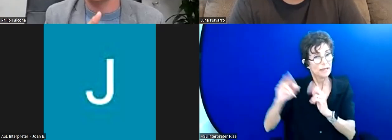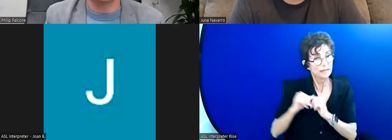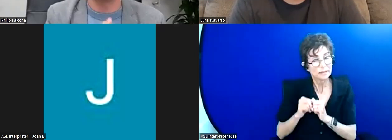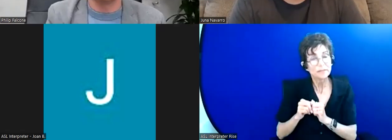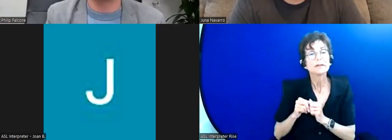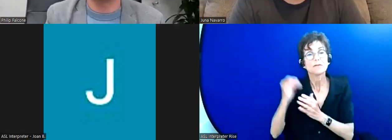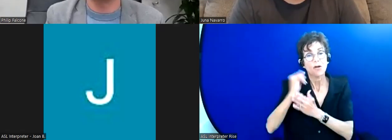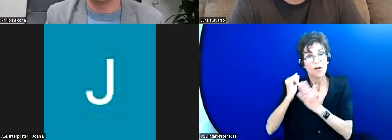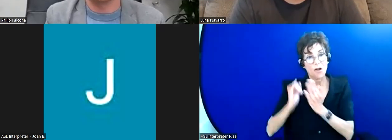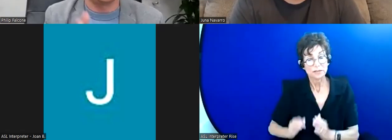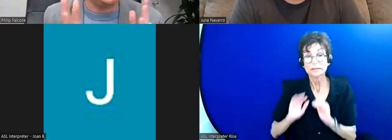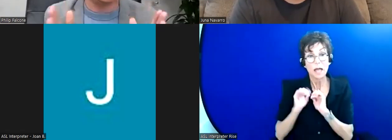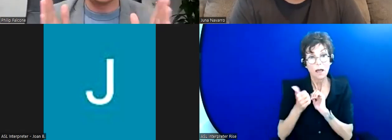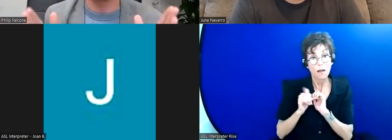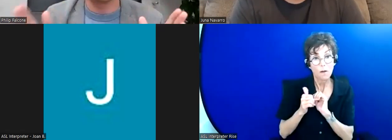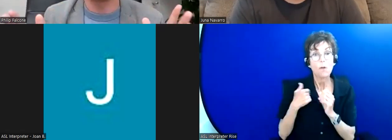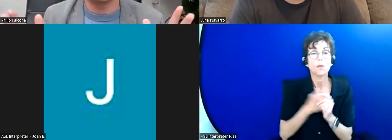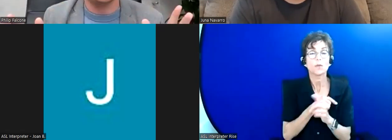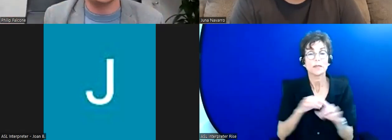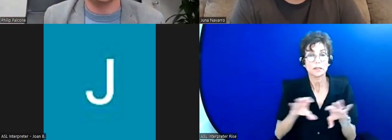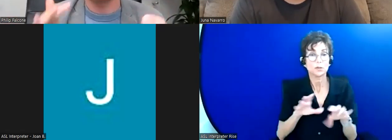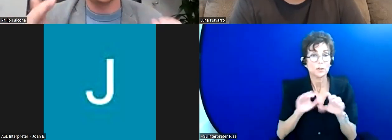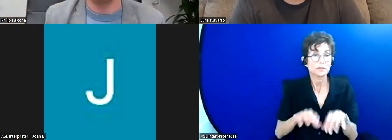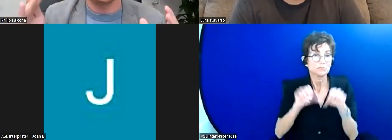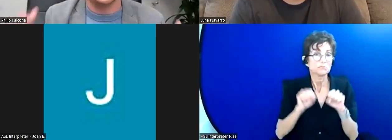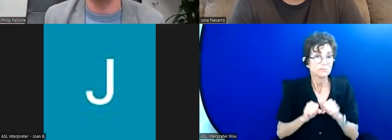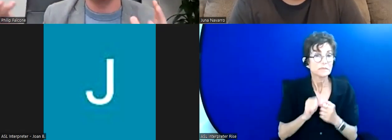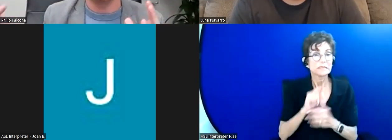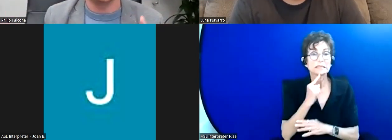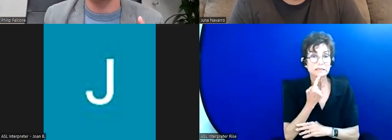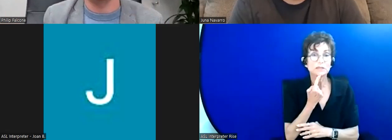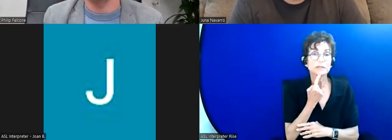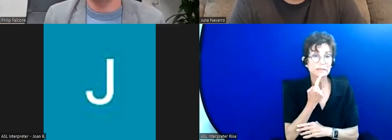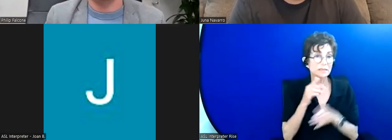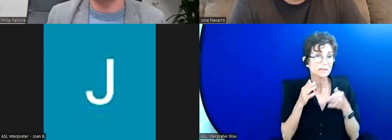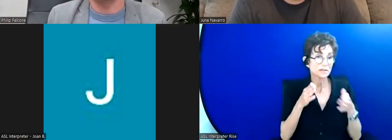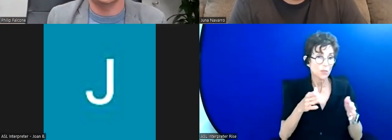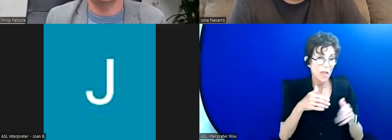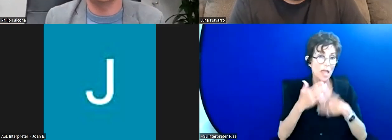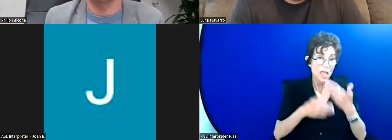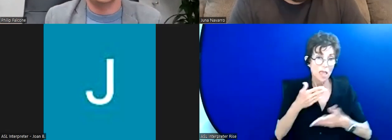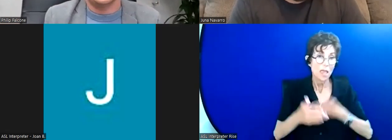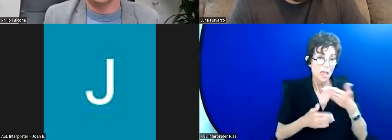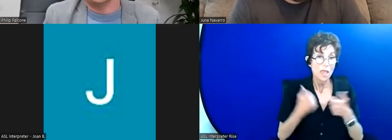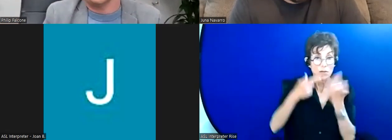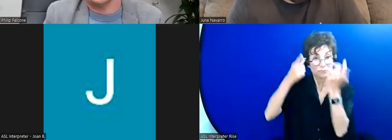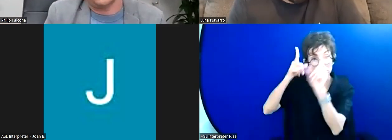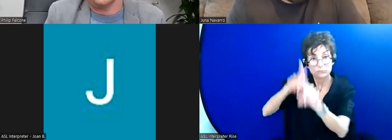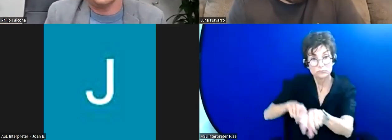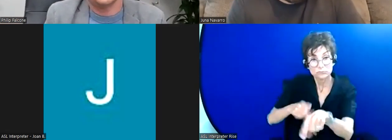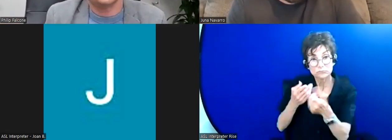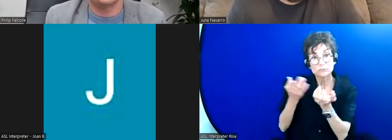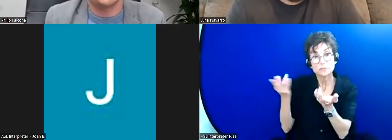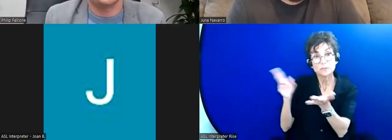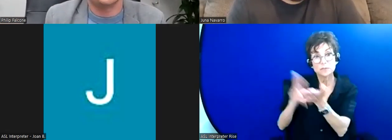we do this in a serious way, where we have an agreement and a contract, all of that, and expectations. And if artists don't